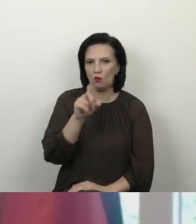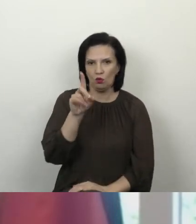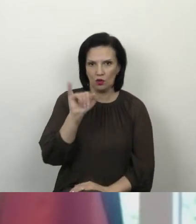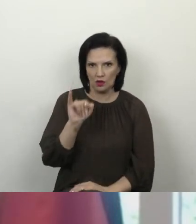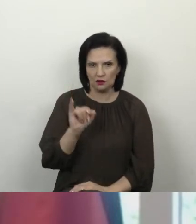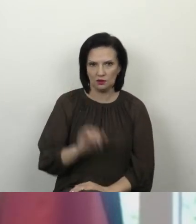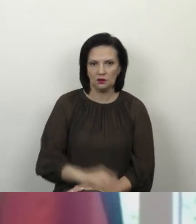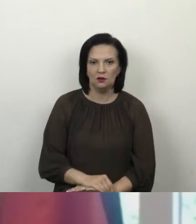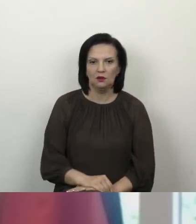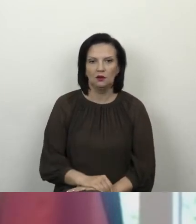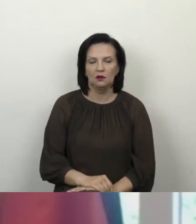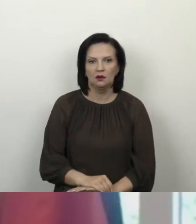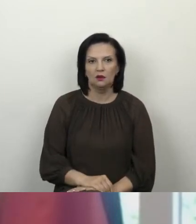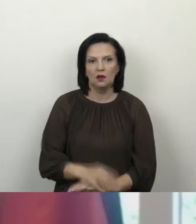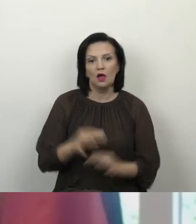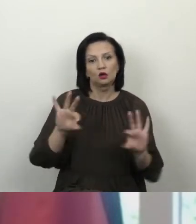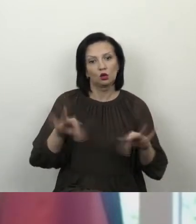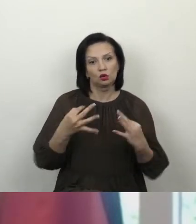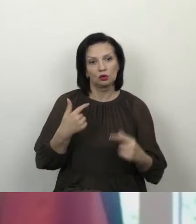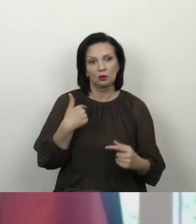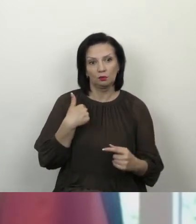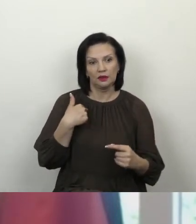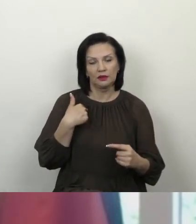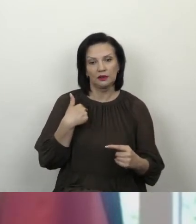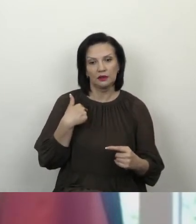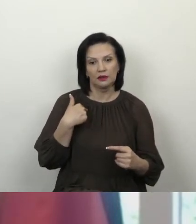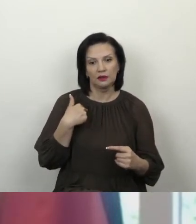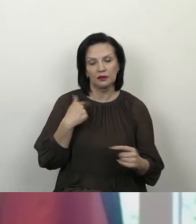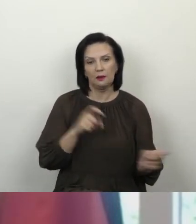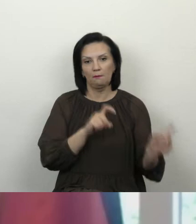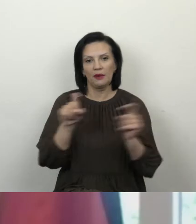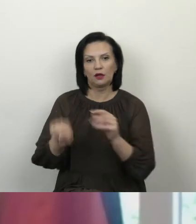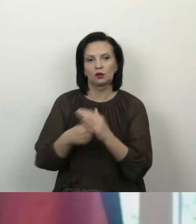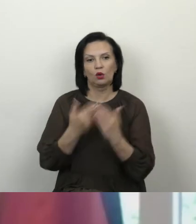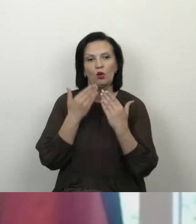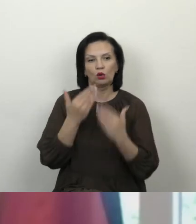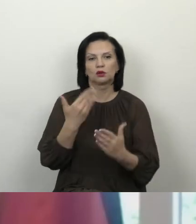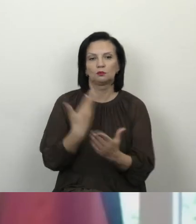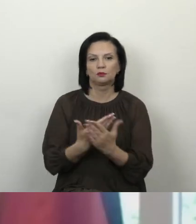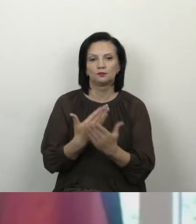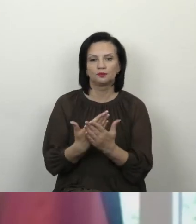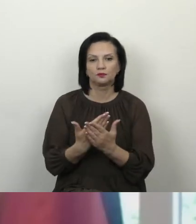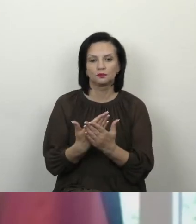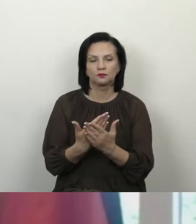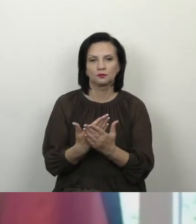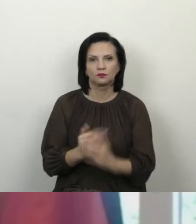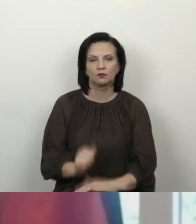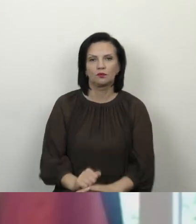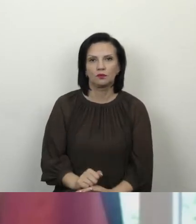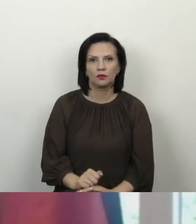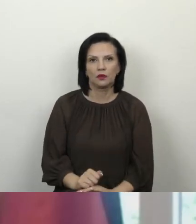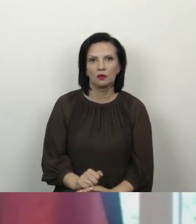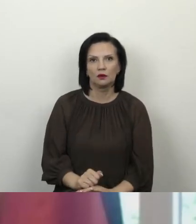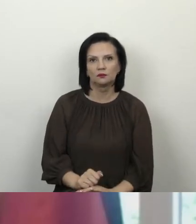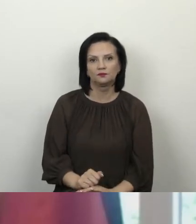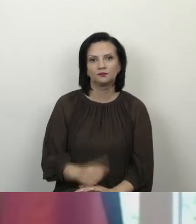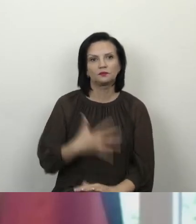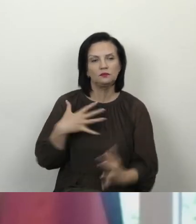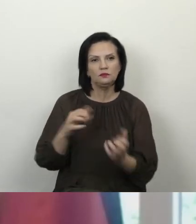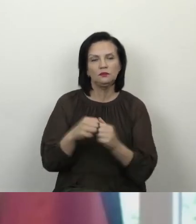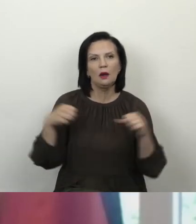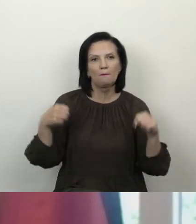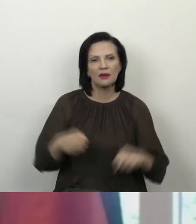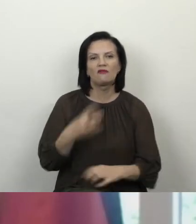Let me come to a last example. The principles of the right to vote also have